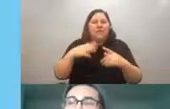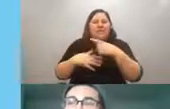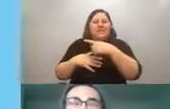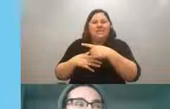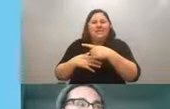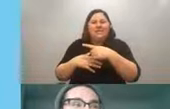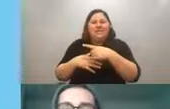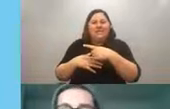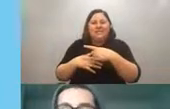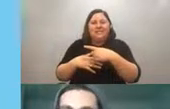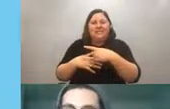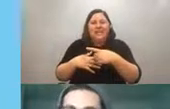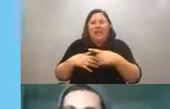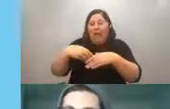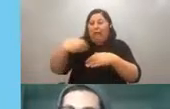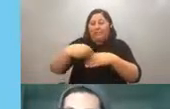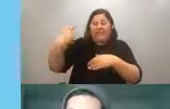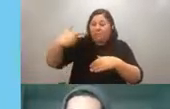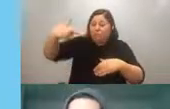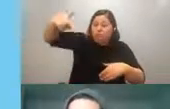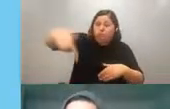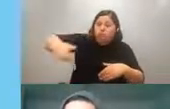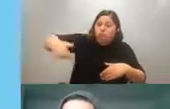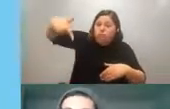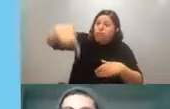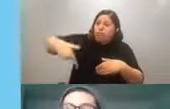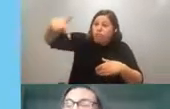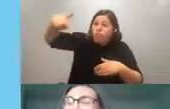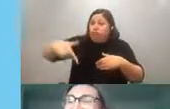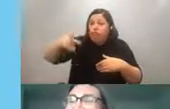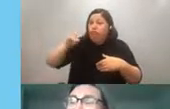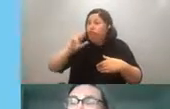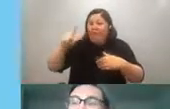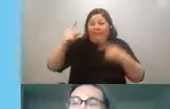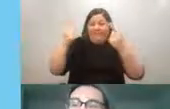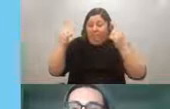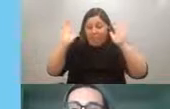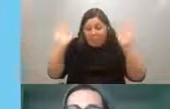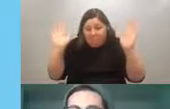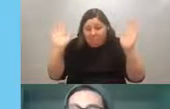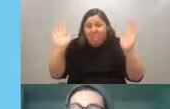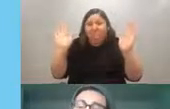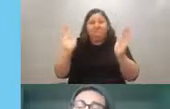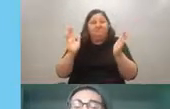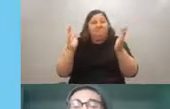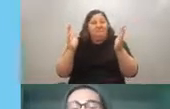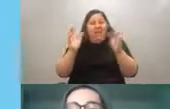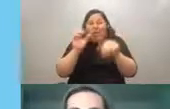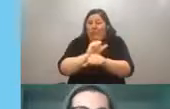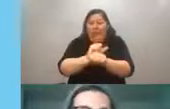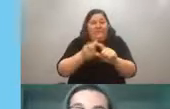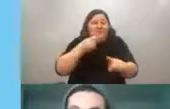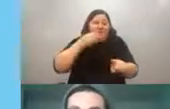to start drilling something some of the challenges of working from home still um